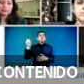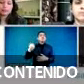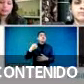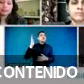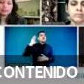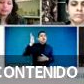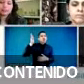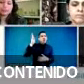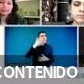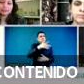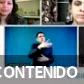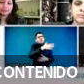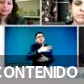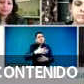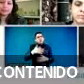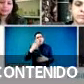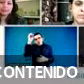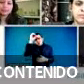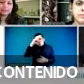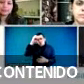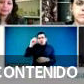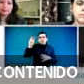go ahead.